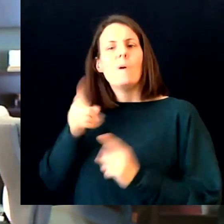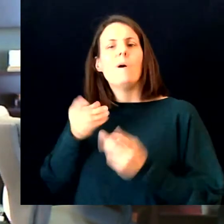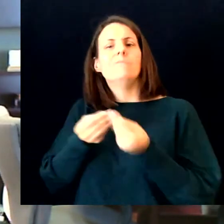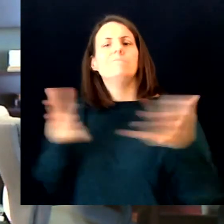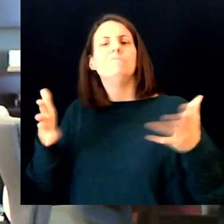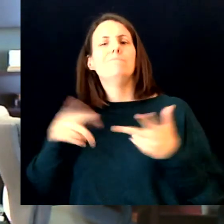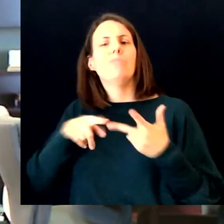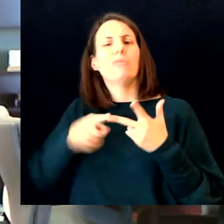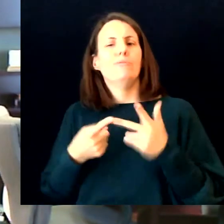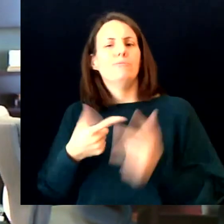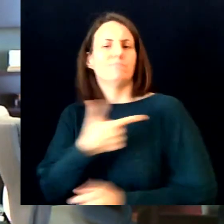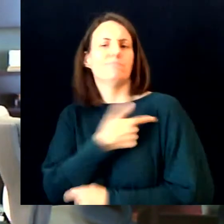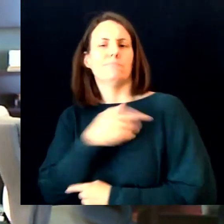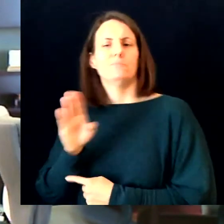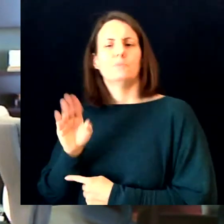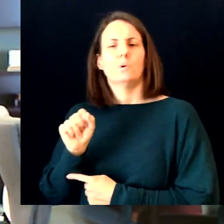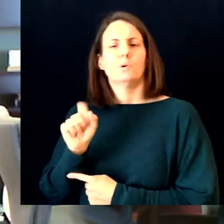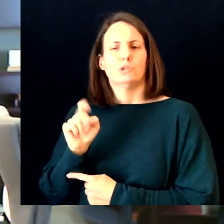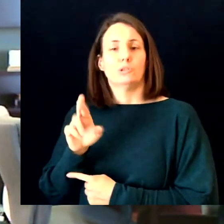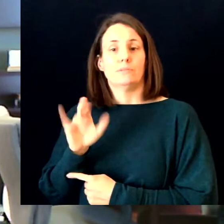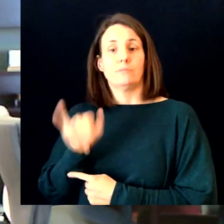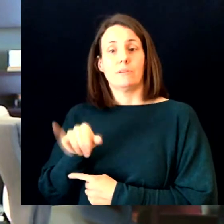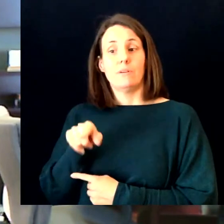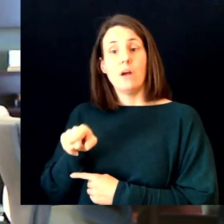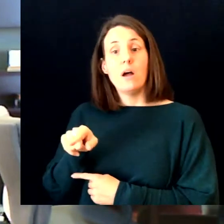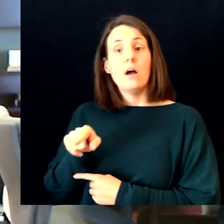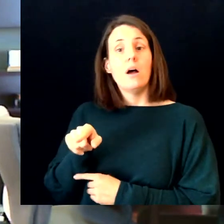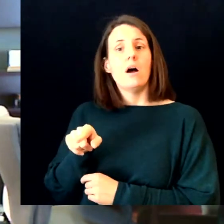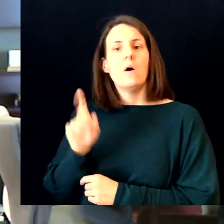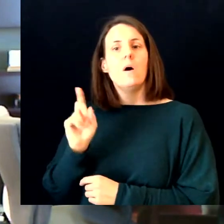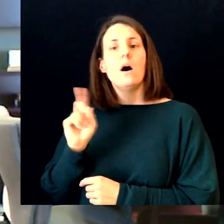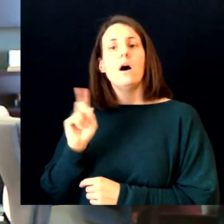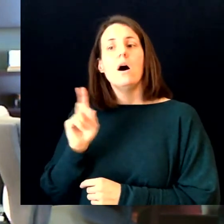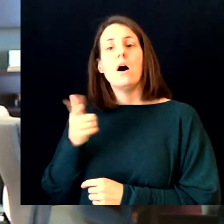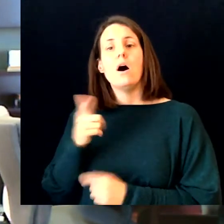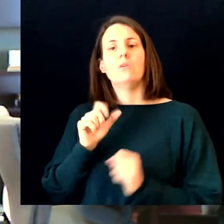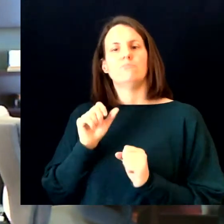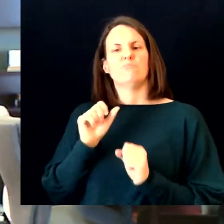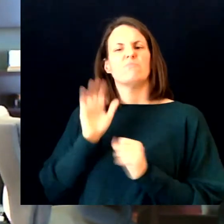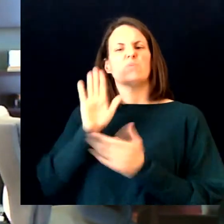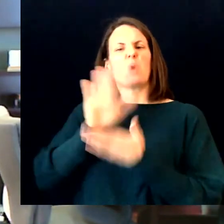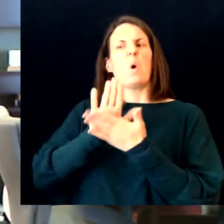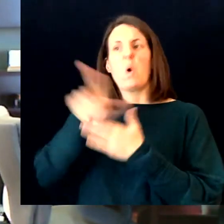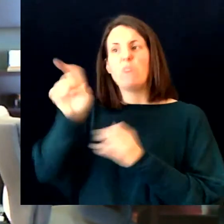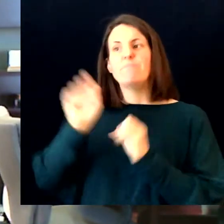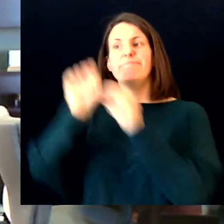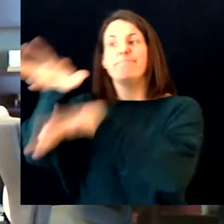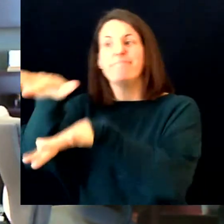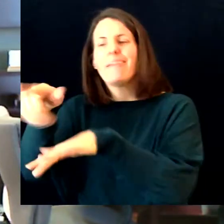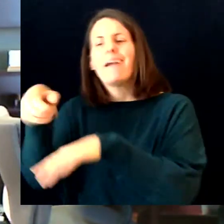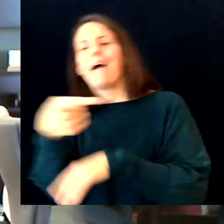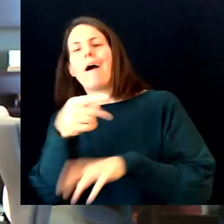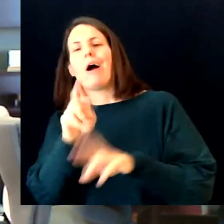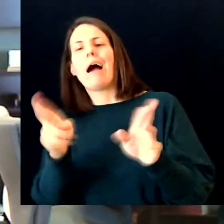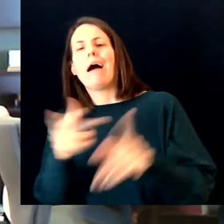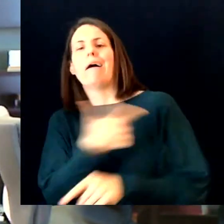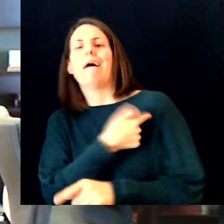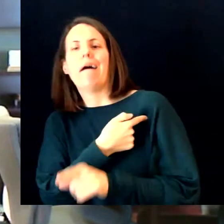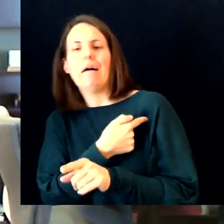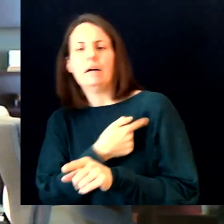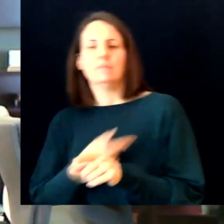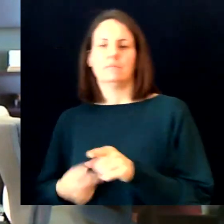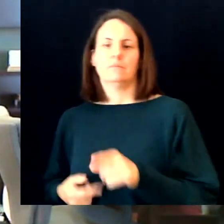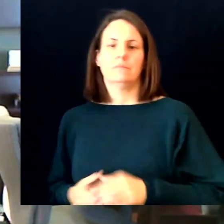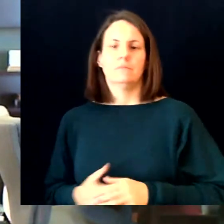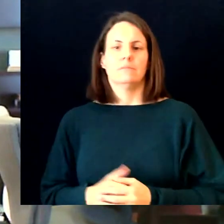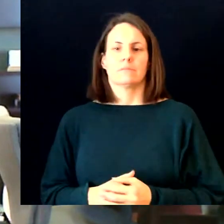vaccinated. And we encourage schools to be requiring masks for everyone, parents who visit and other